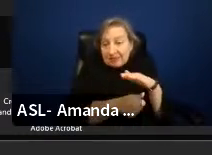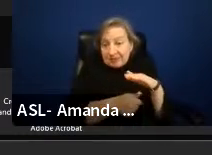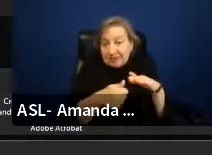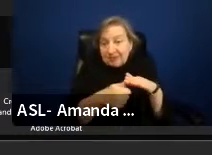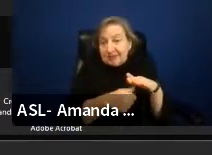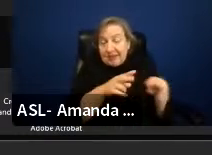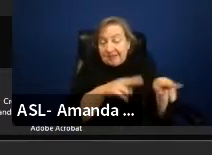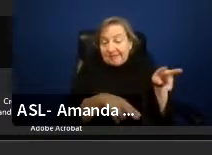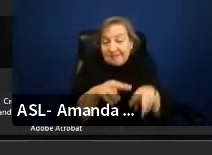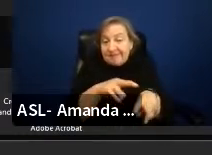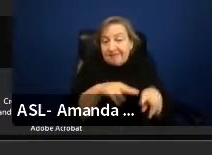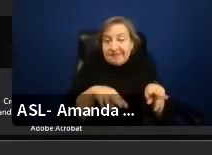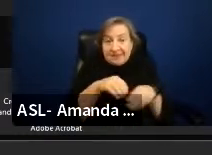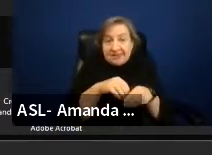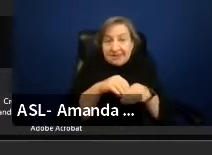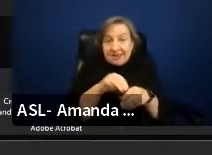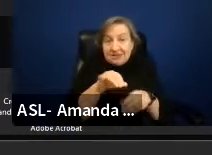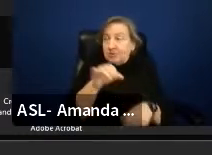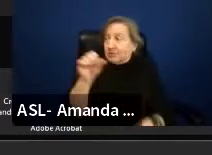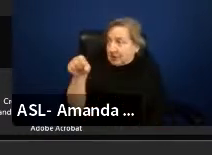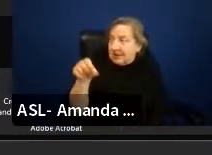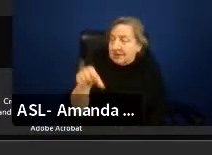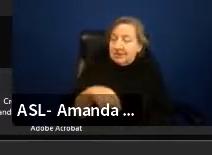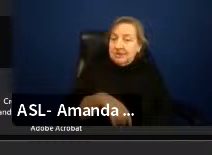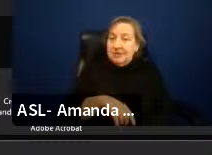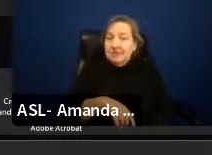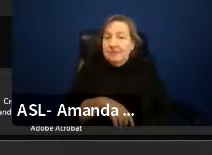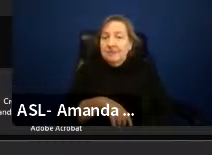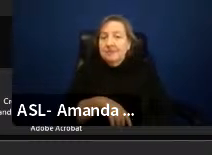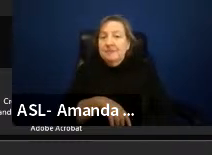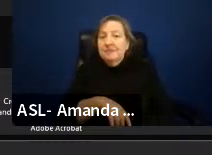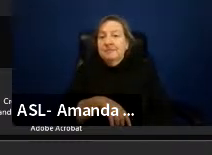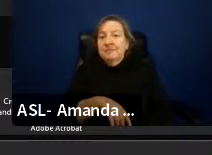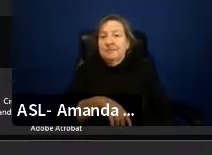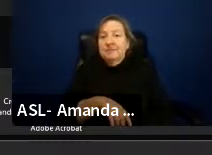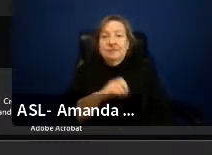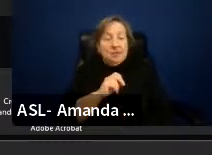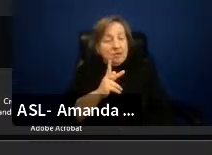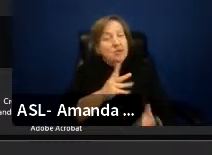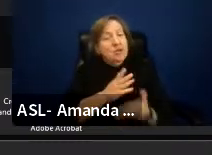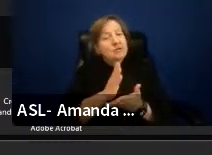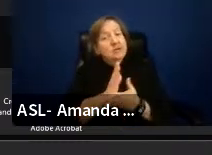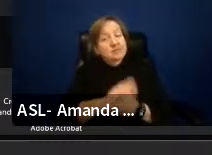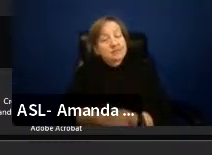the inspection inside. Yep. Okay. All right.